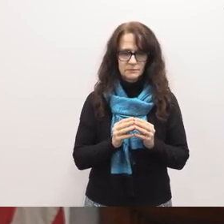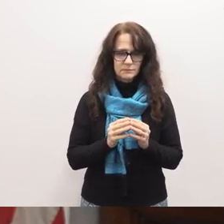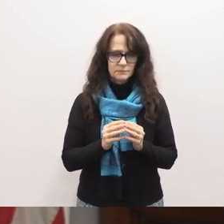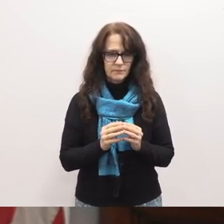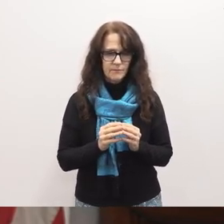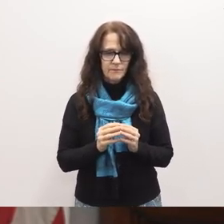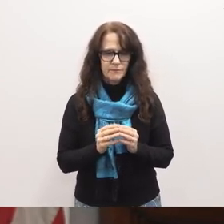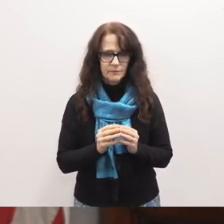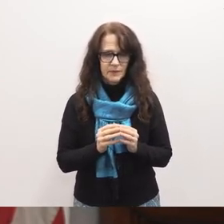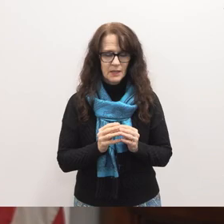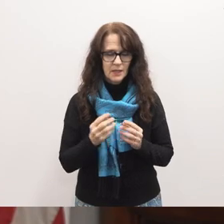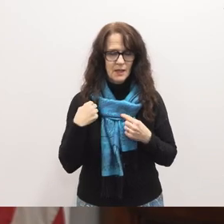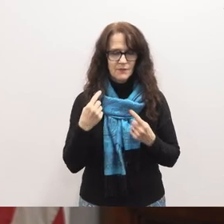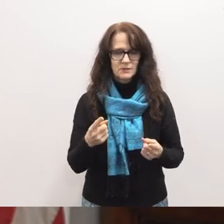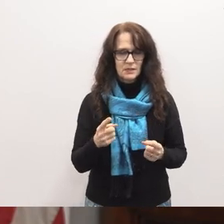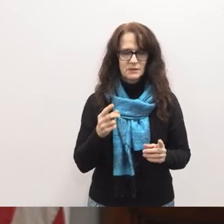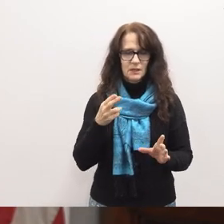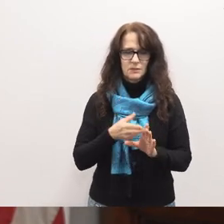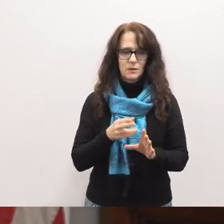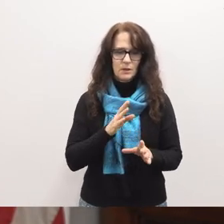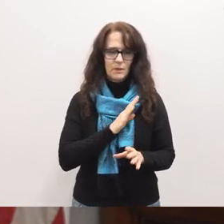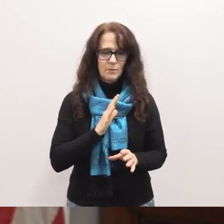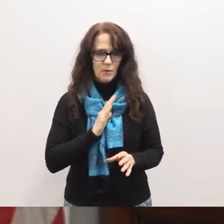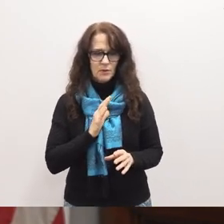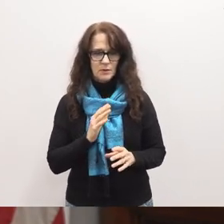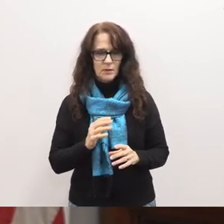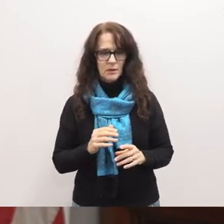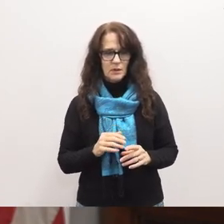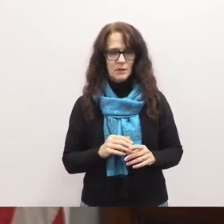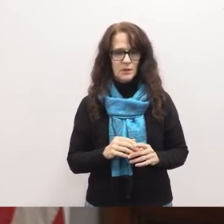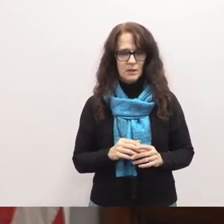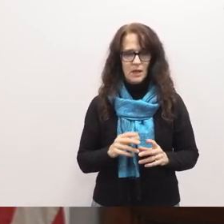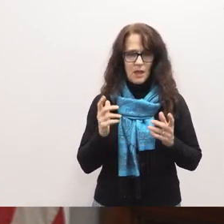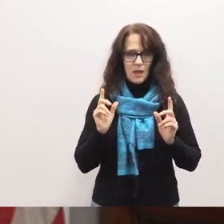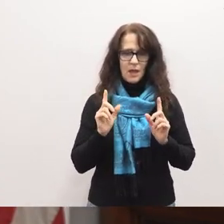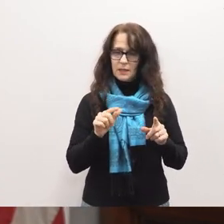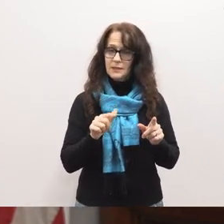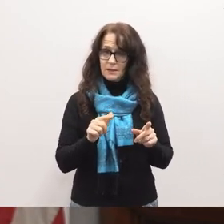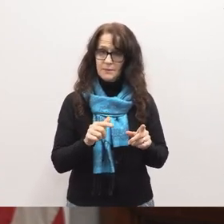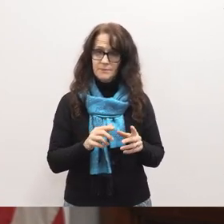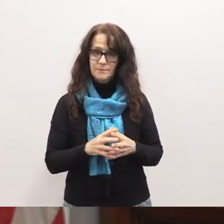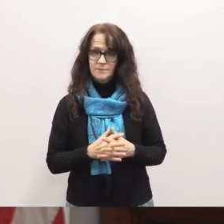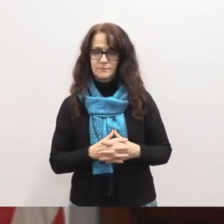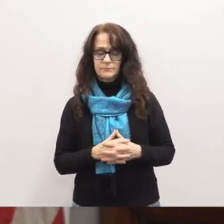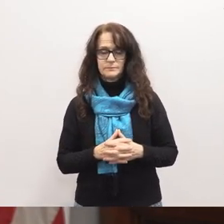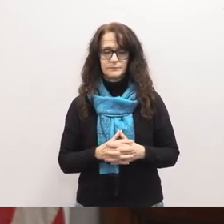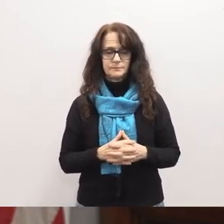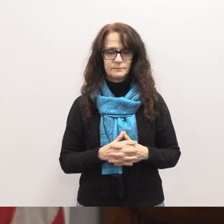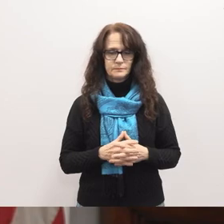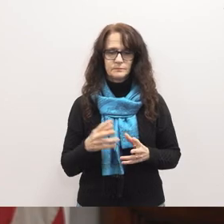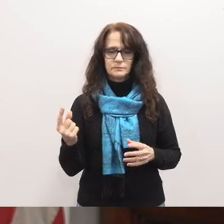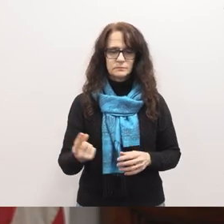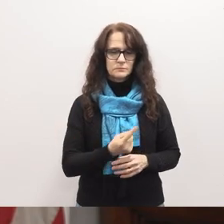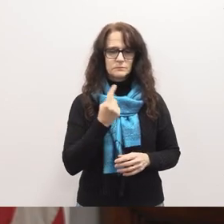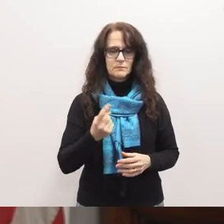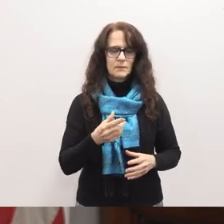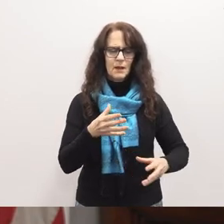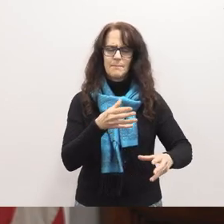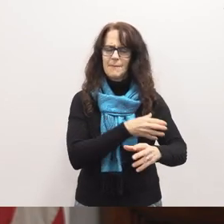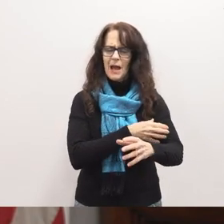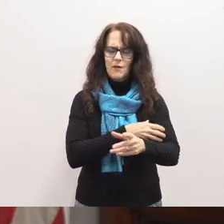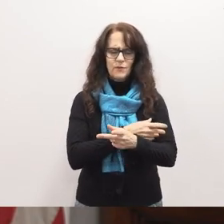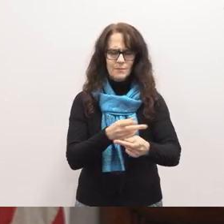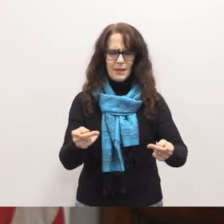ever since I joined the board, and even before I joined the board, I got a chance to attend, are always powerful